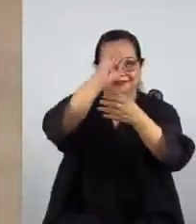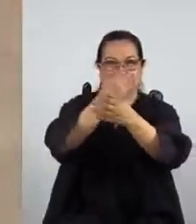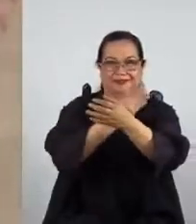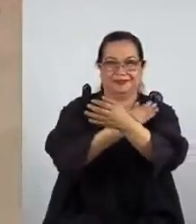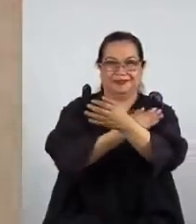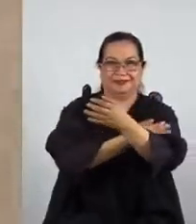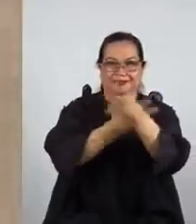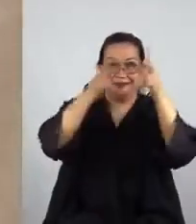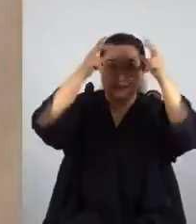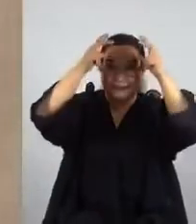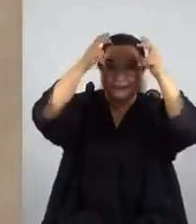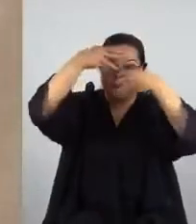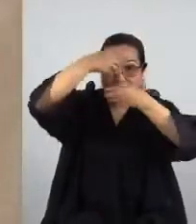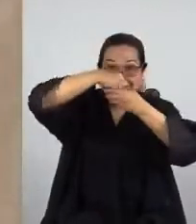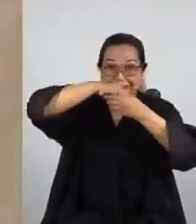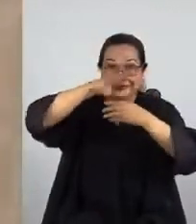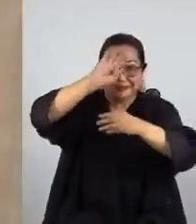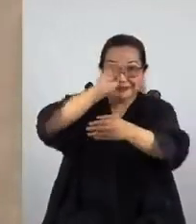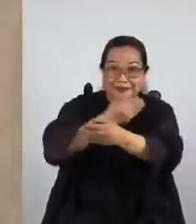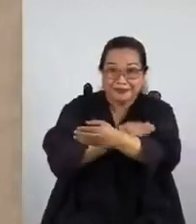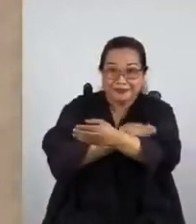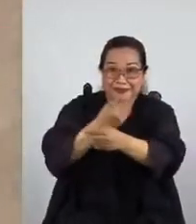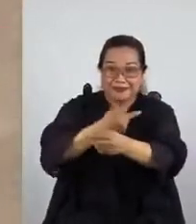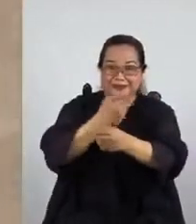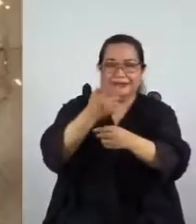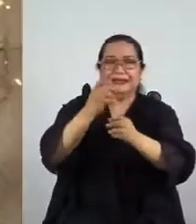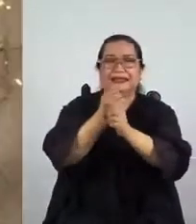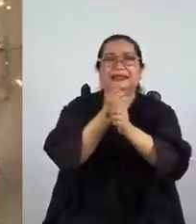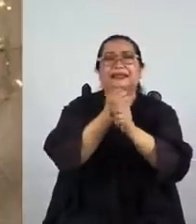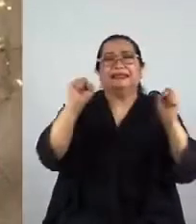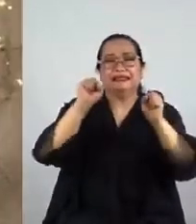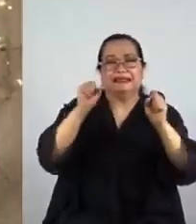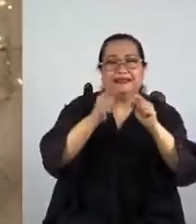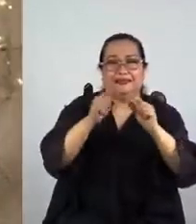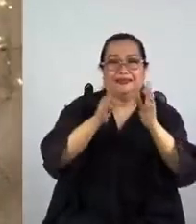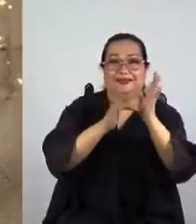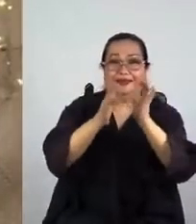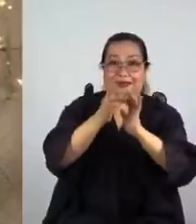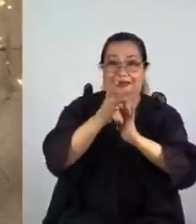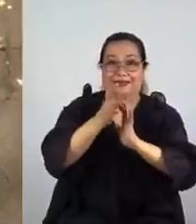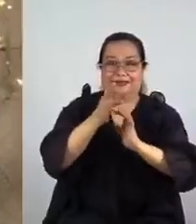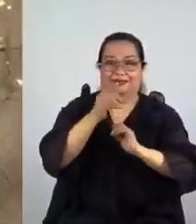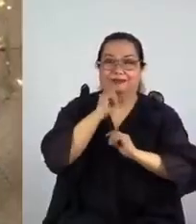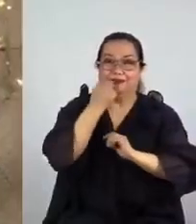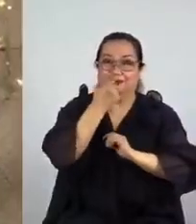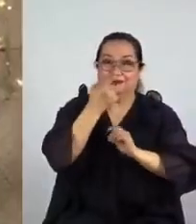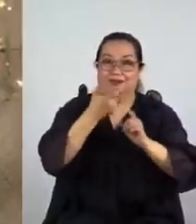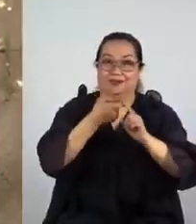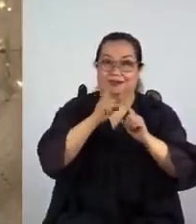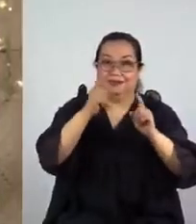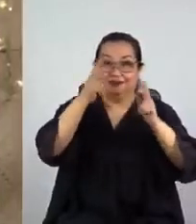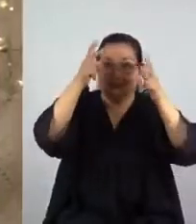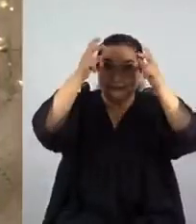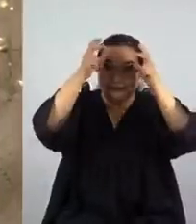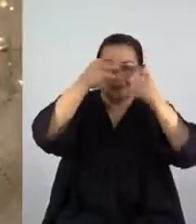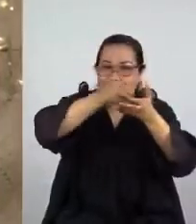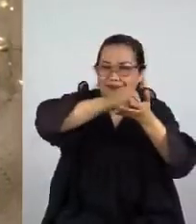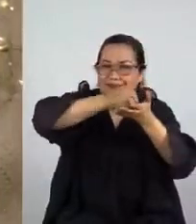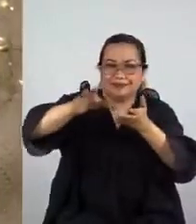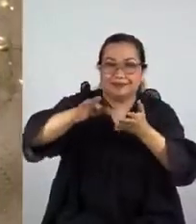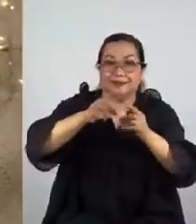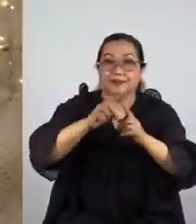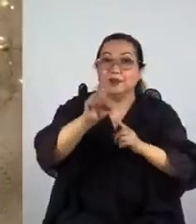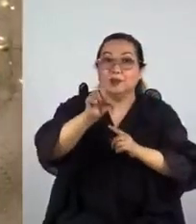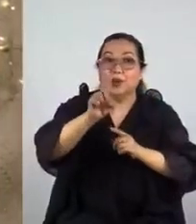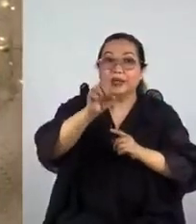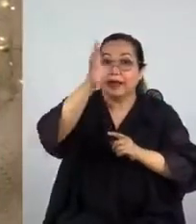was demon-possessed to be released by Jesus from this demon. What did he